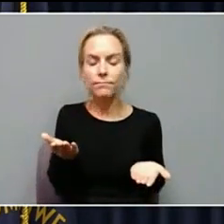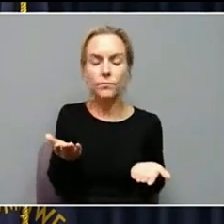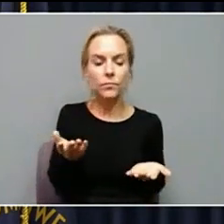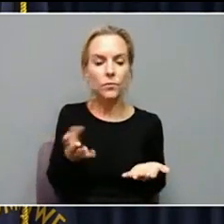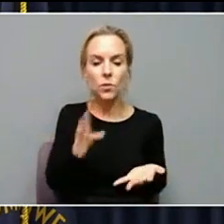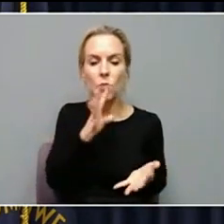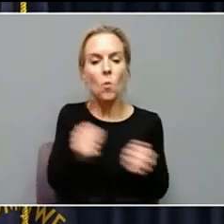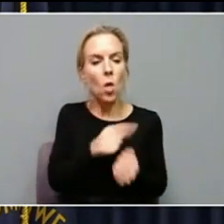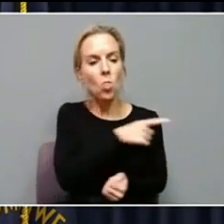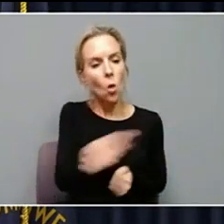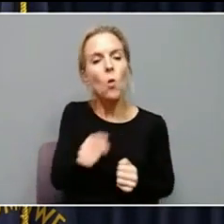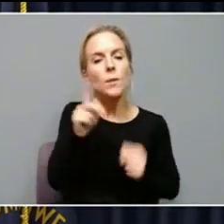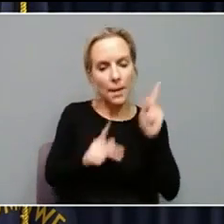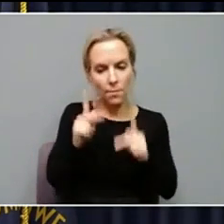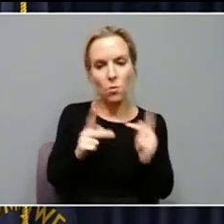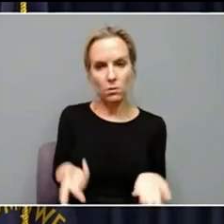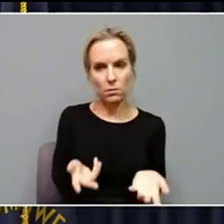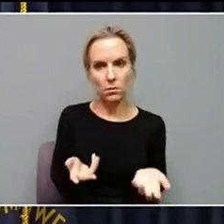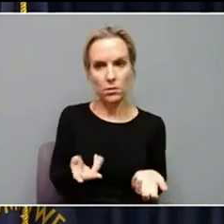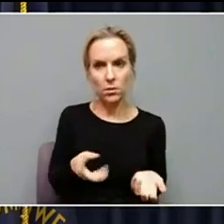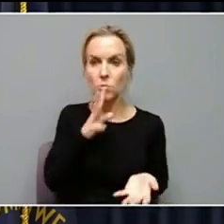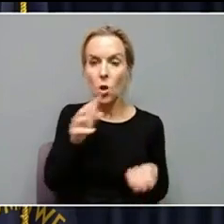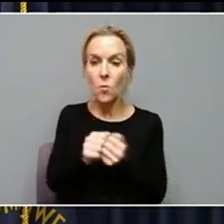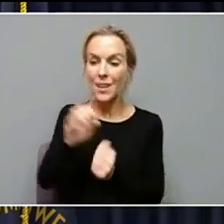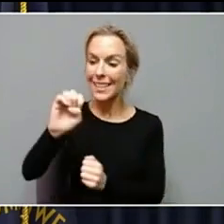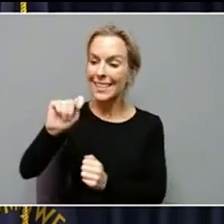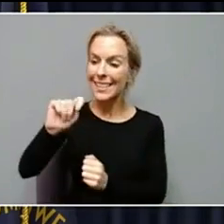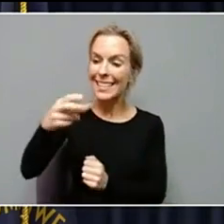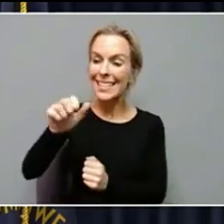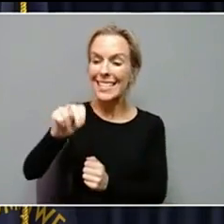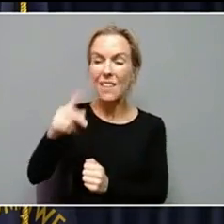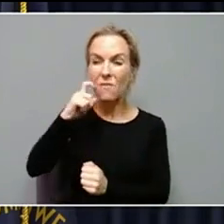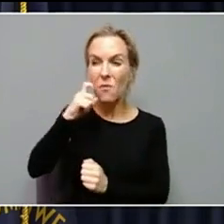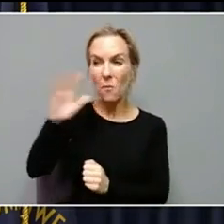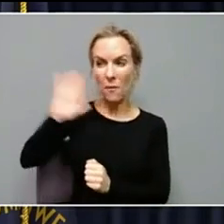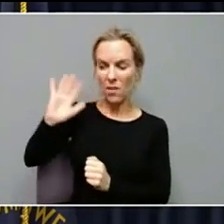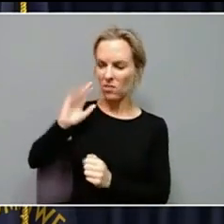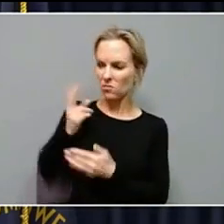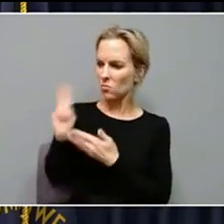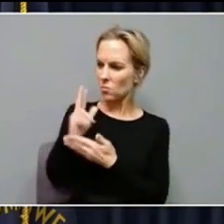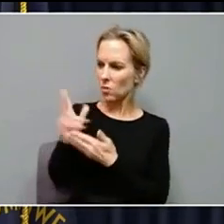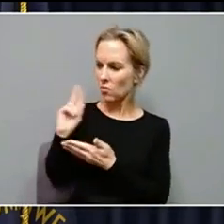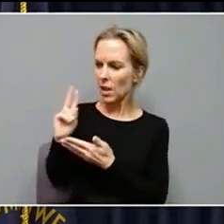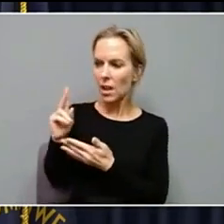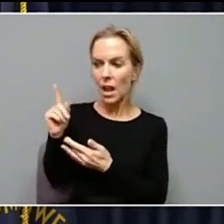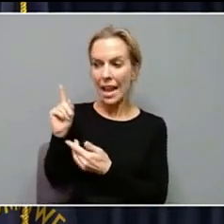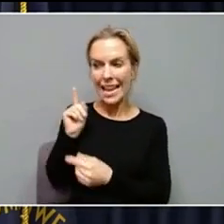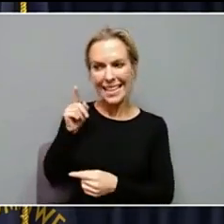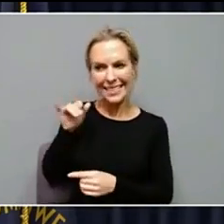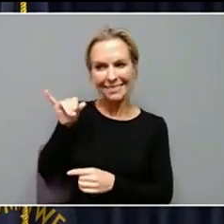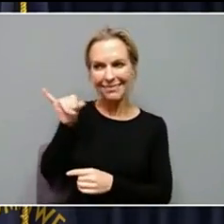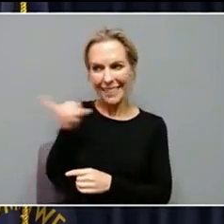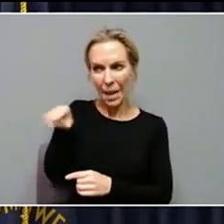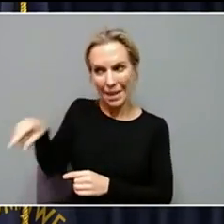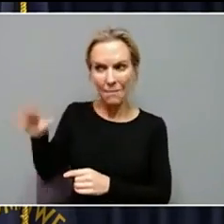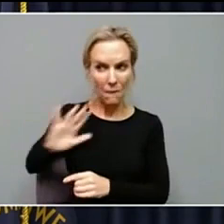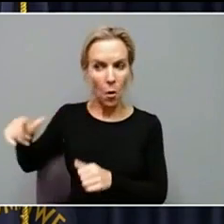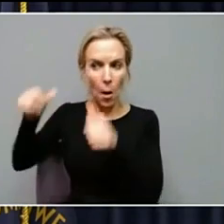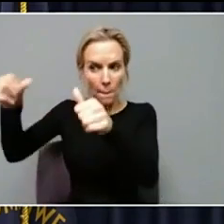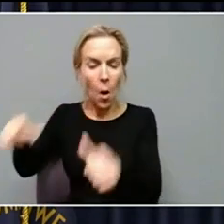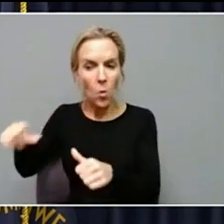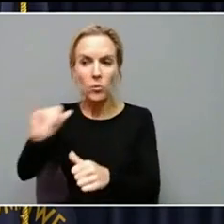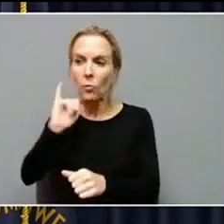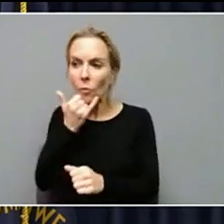individuals. Talk to Ethan from one of our previous videos who said, I believed it. I got into it. I even made the posts. And